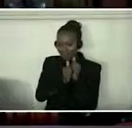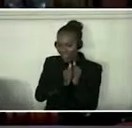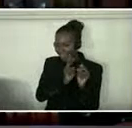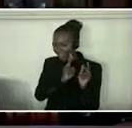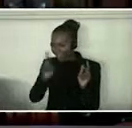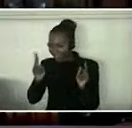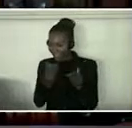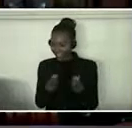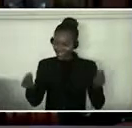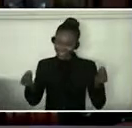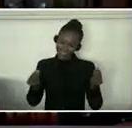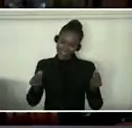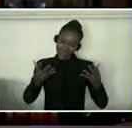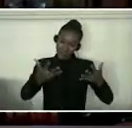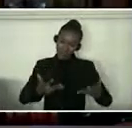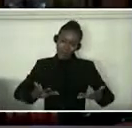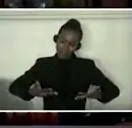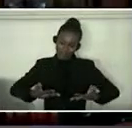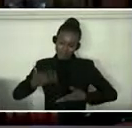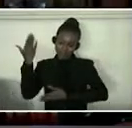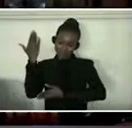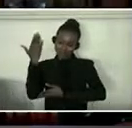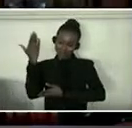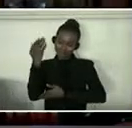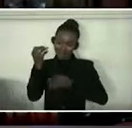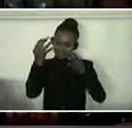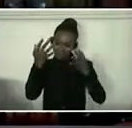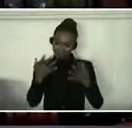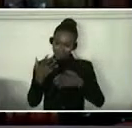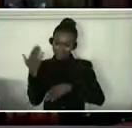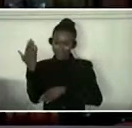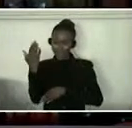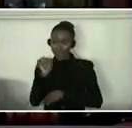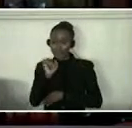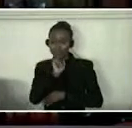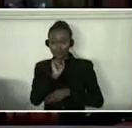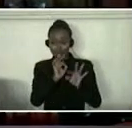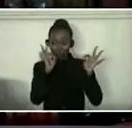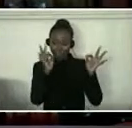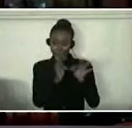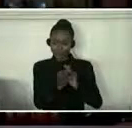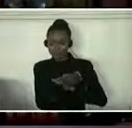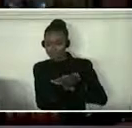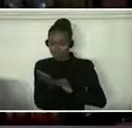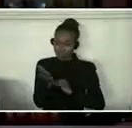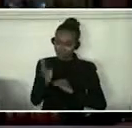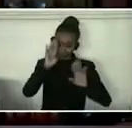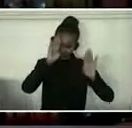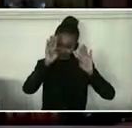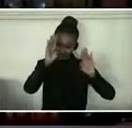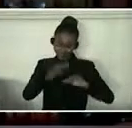welcome to this presentation of the budget by your family member